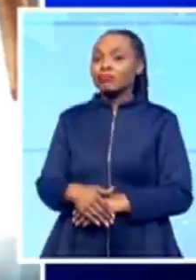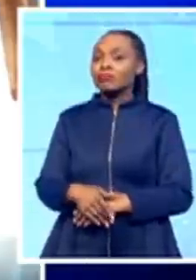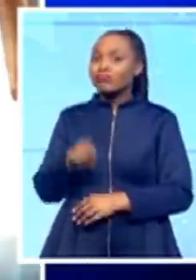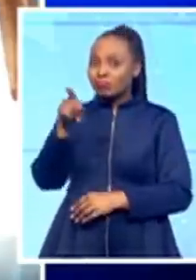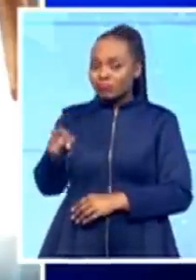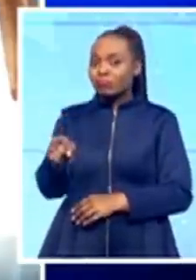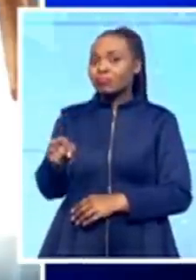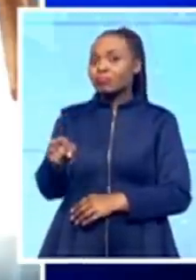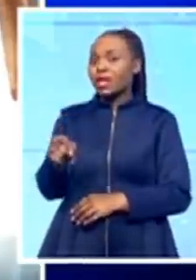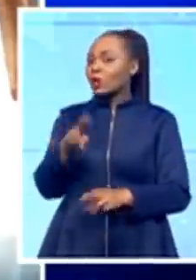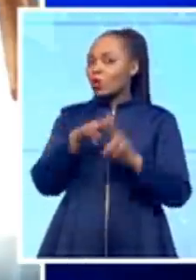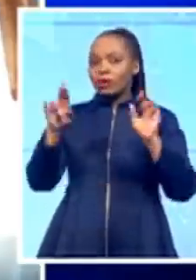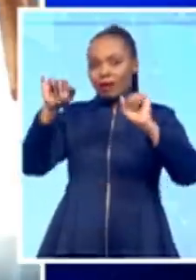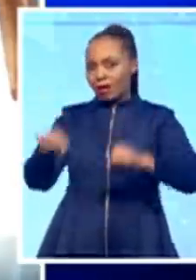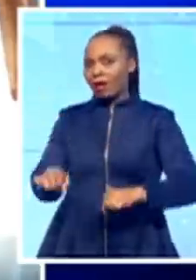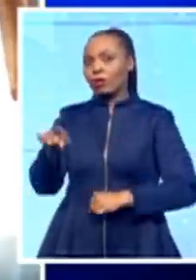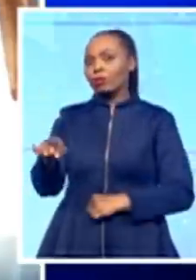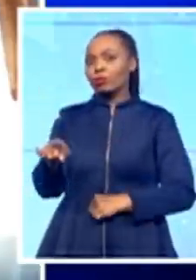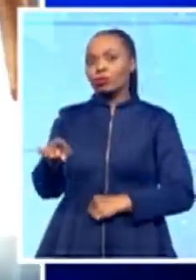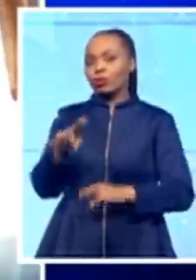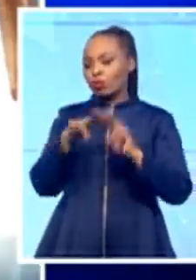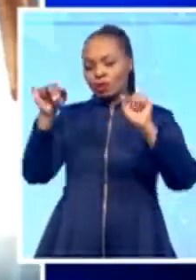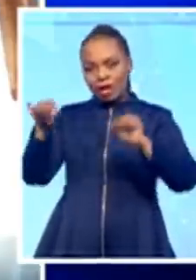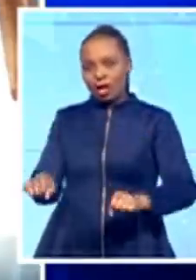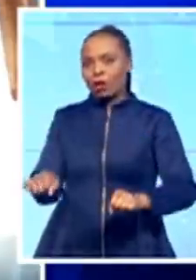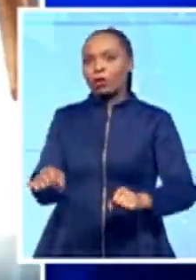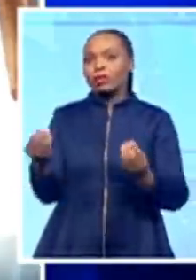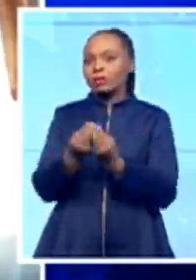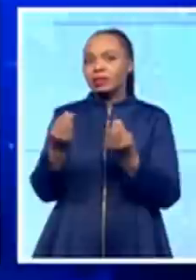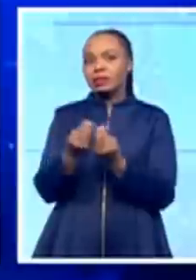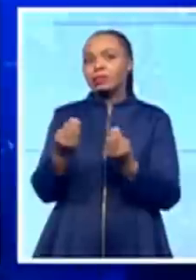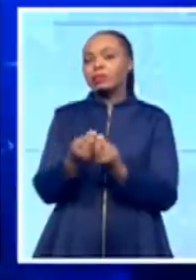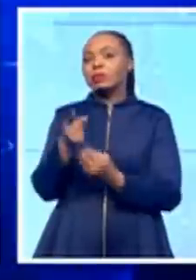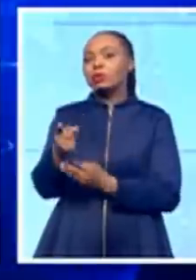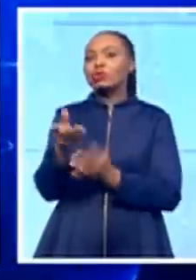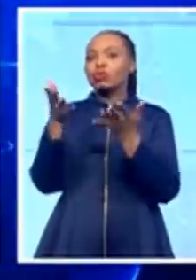the vicious and unlawful sentencing of President Zuma. No, Mr. Manyi,